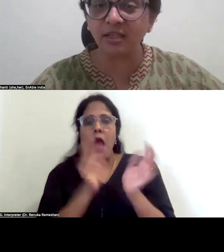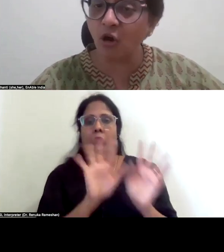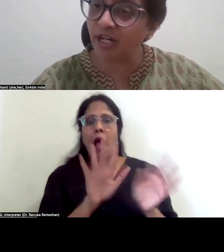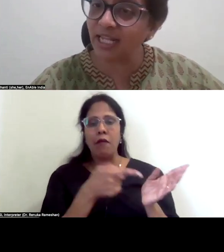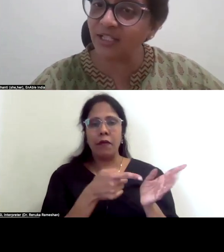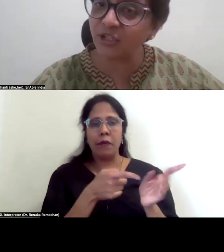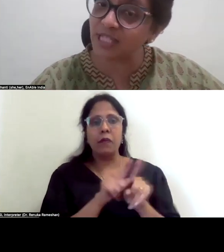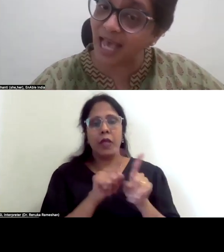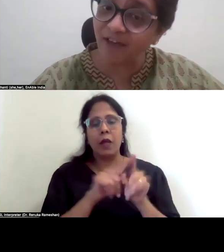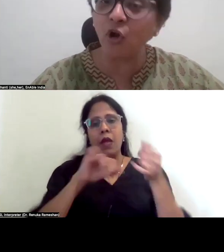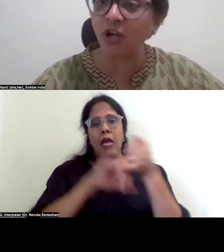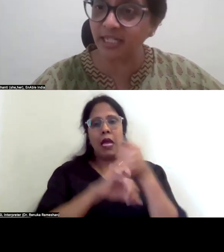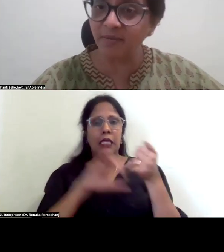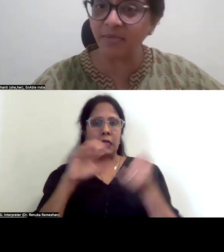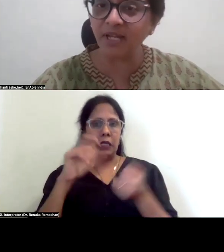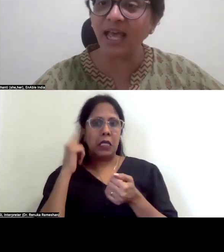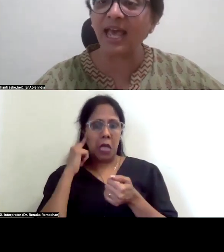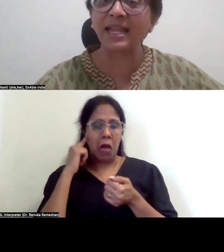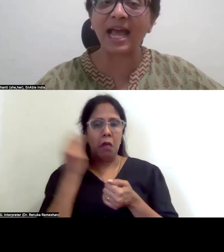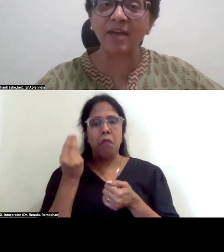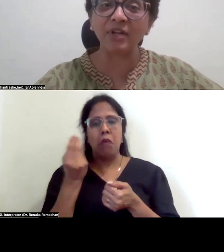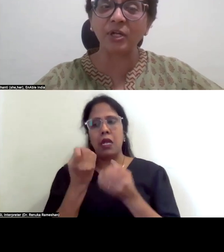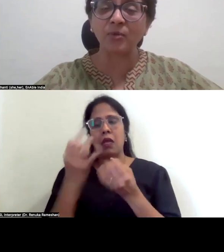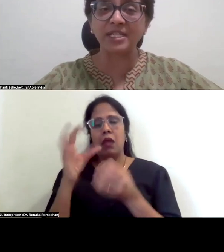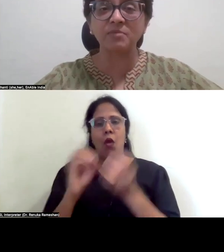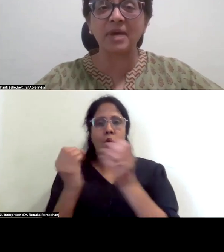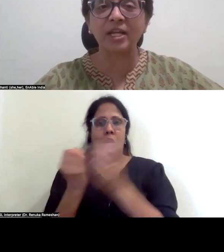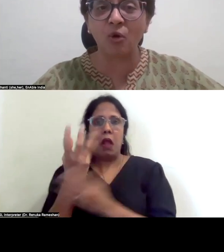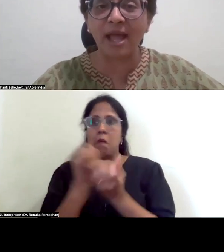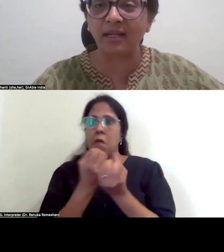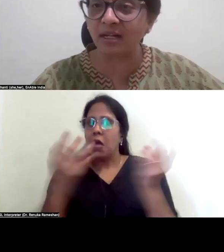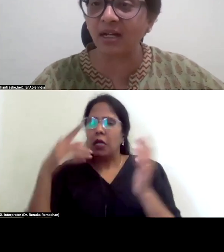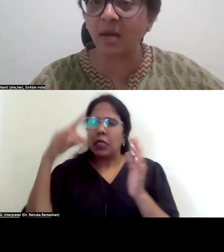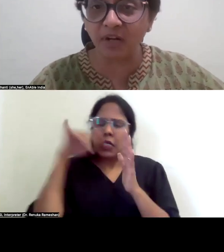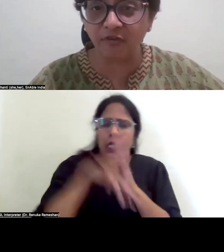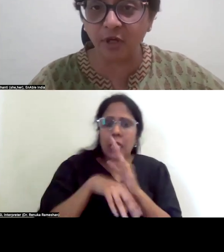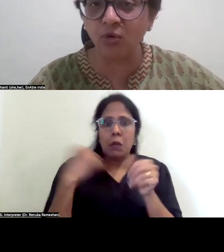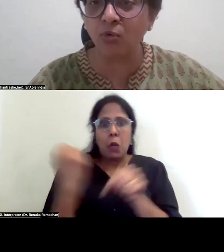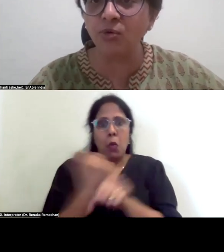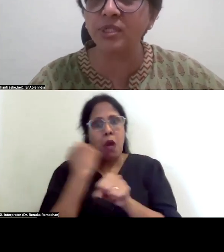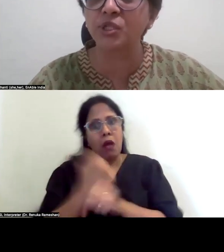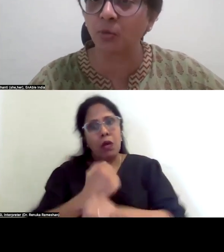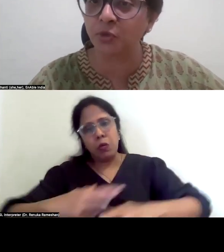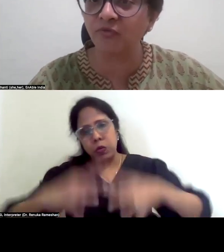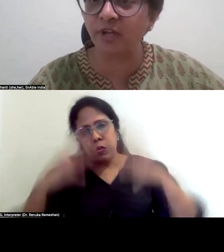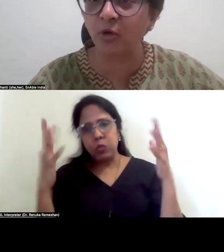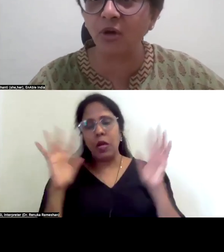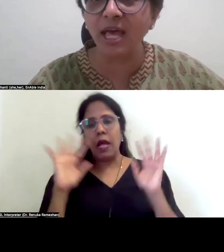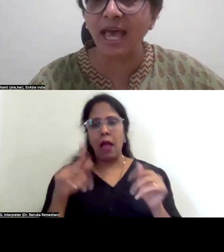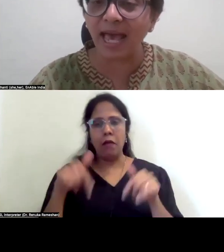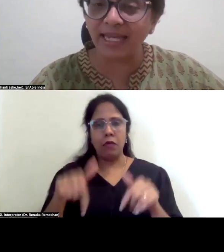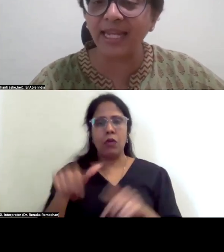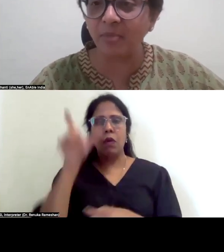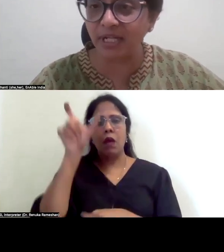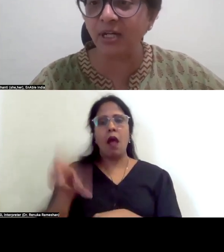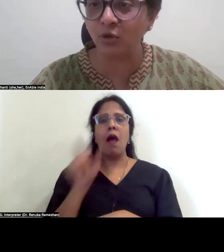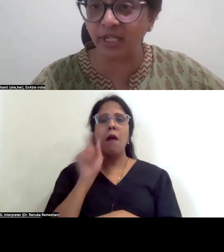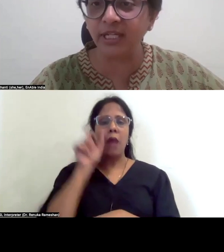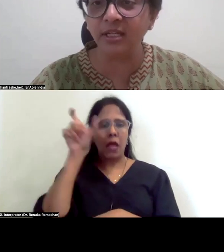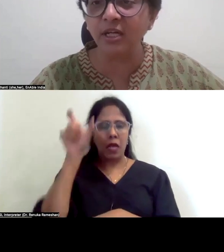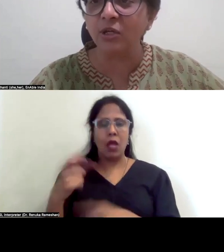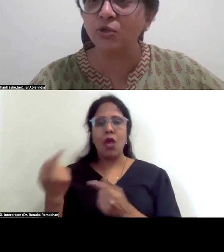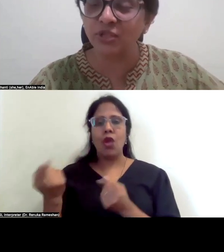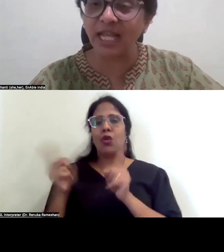injury, organizations have gone deep. And I will request my co-anchor, Kamal Farooq, who is a Soapstone Fellow and Enable